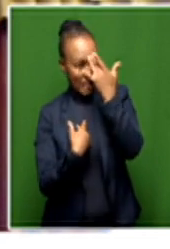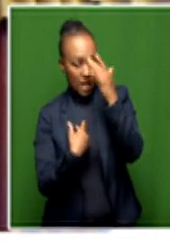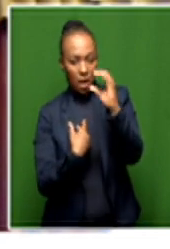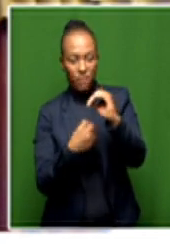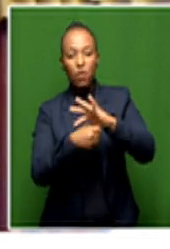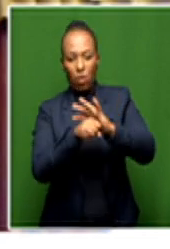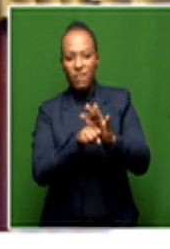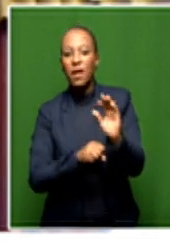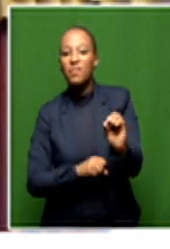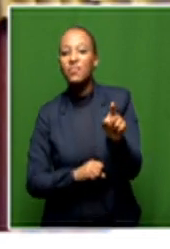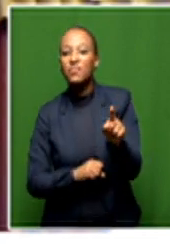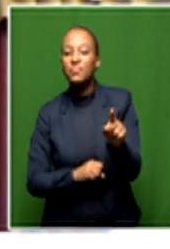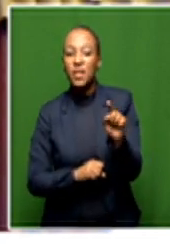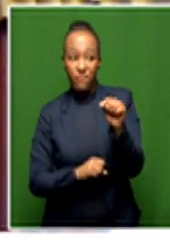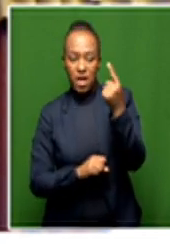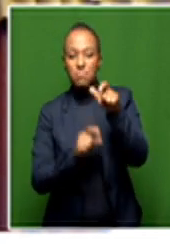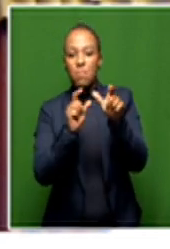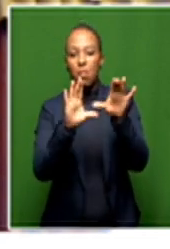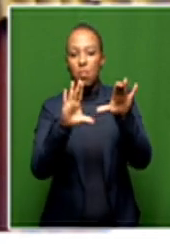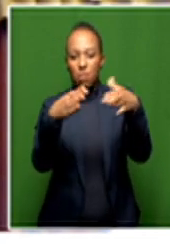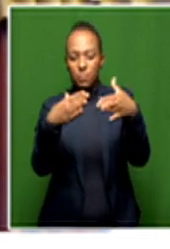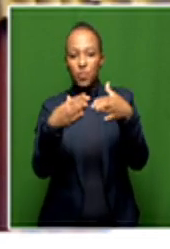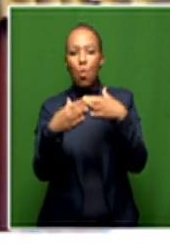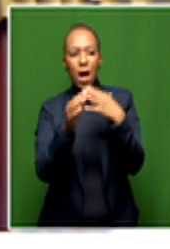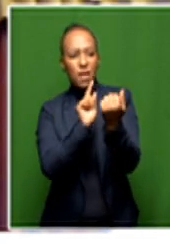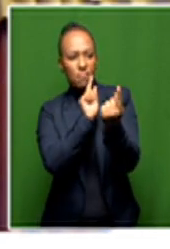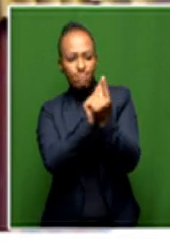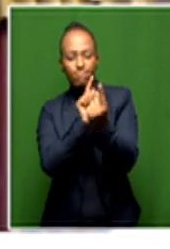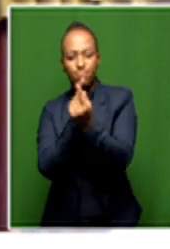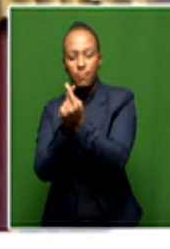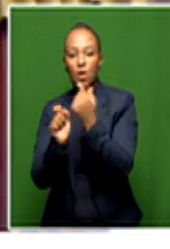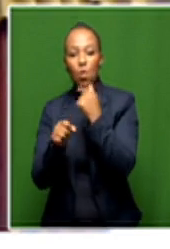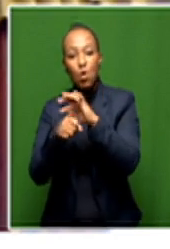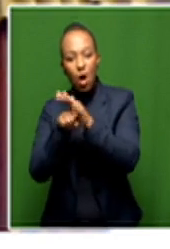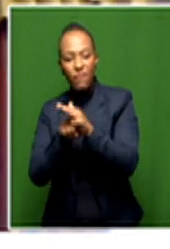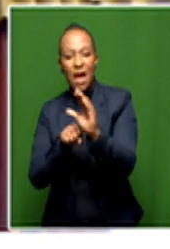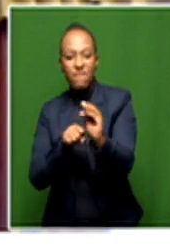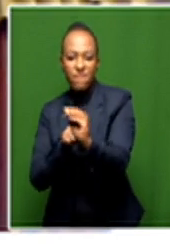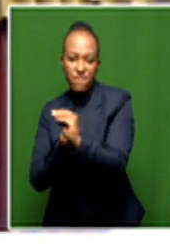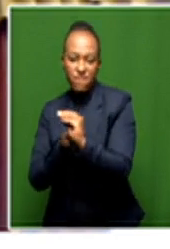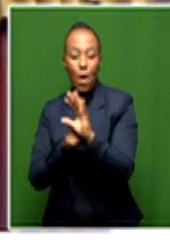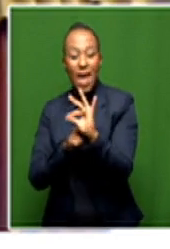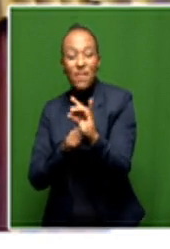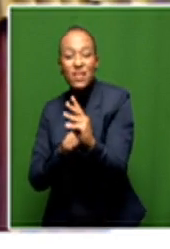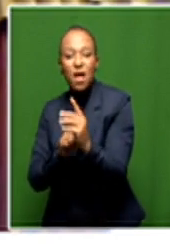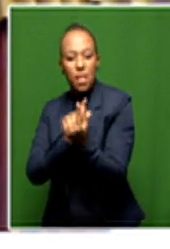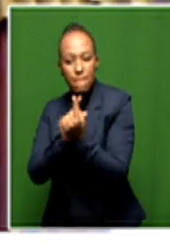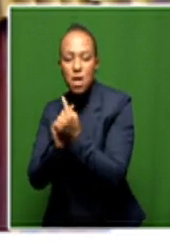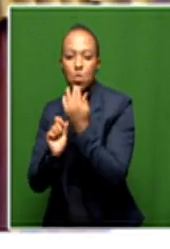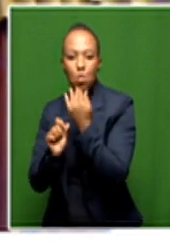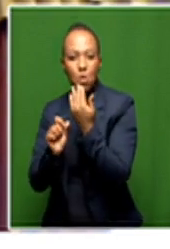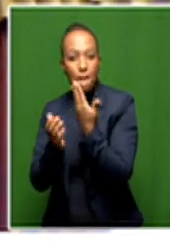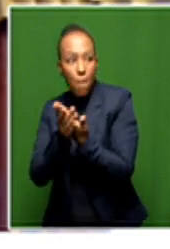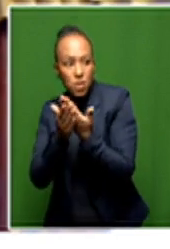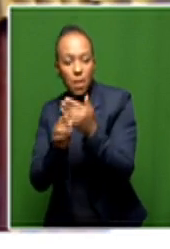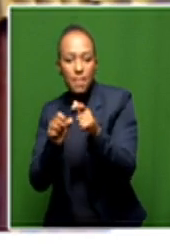patient. So those are the people who is in direct contact on an everyday basis will be the first